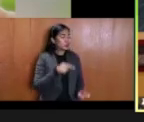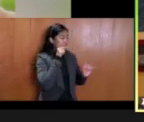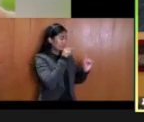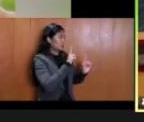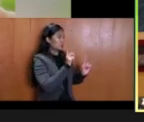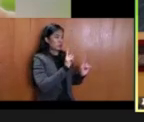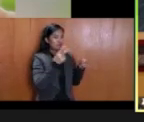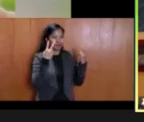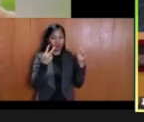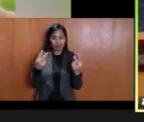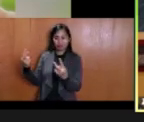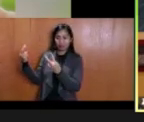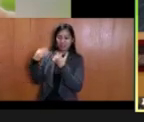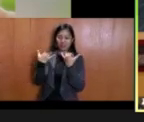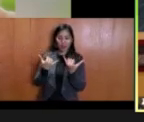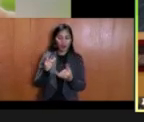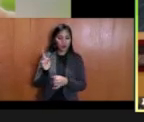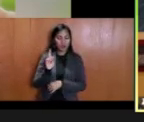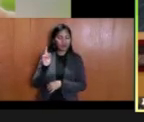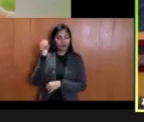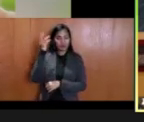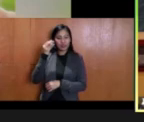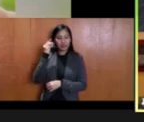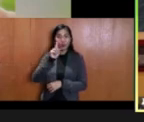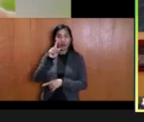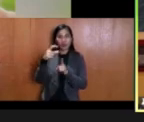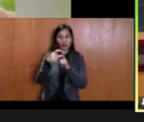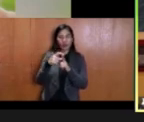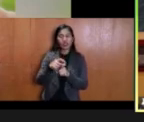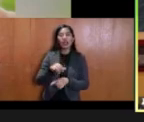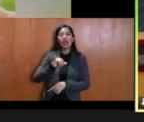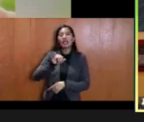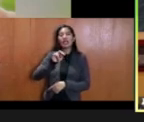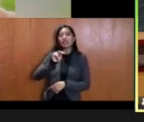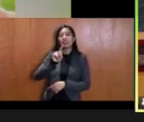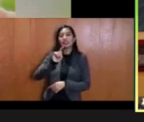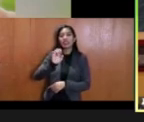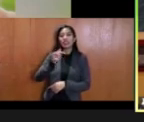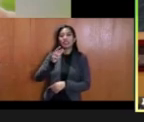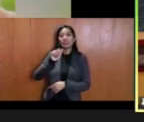one word. Integrated. Integration. Dr. Twinkle?